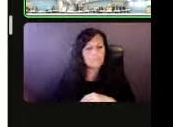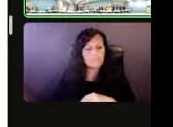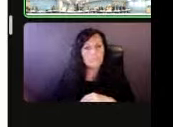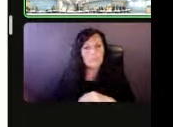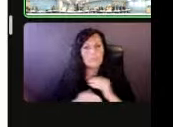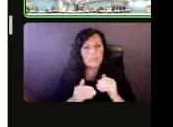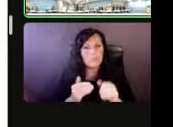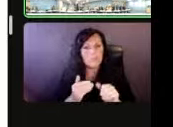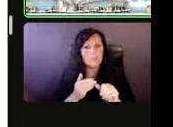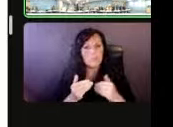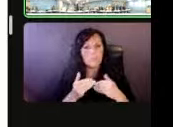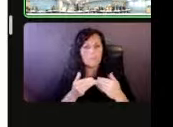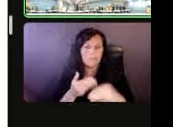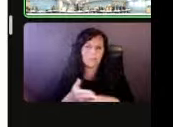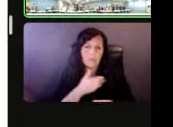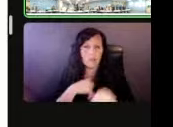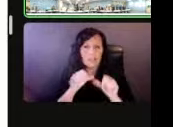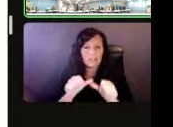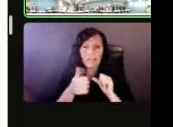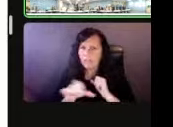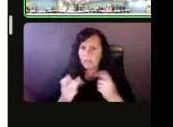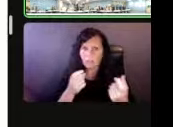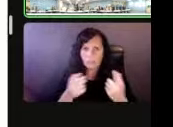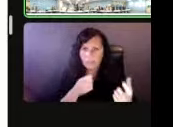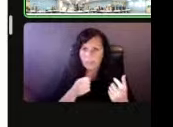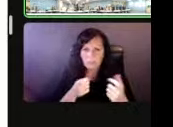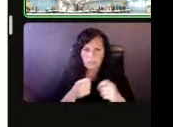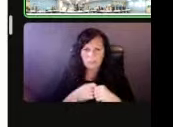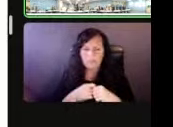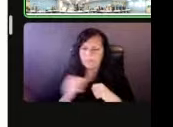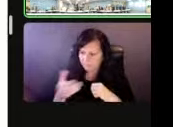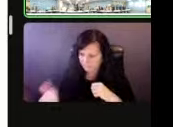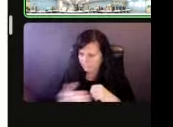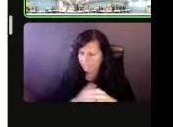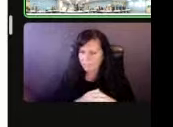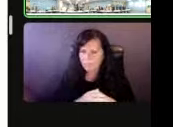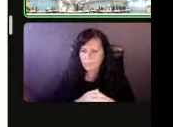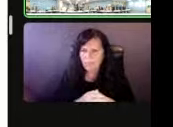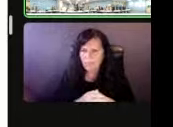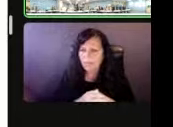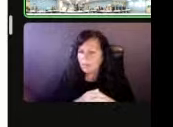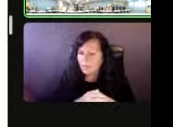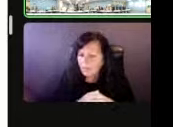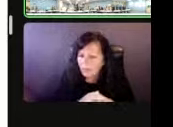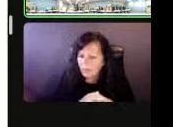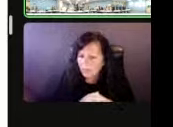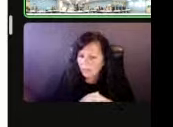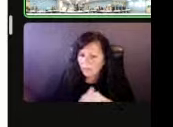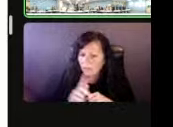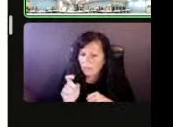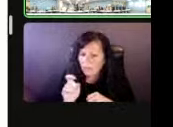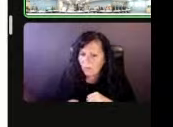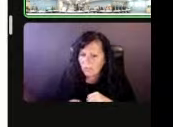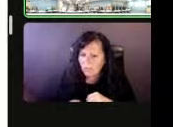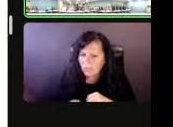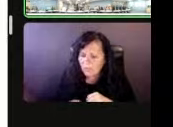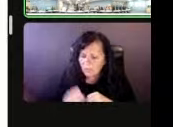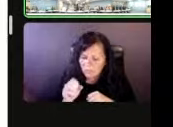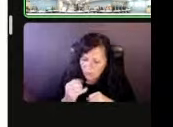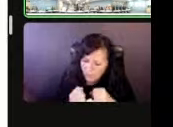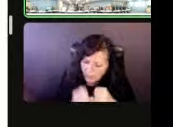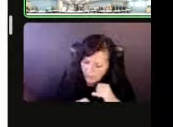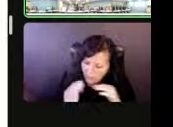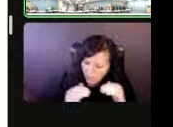questions just on this baseline? Yes, ma'am. I have just one question. So the ending balance